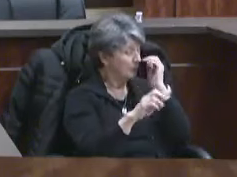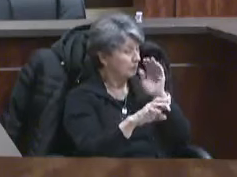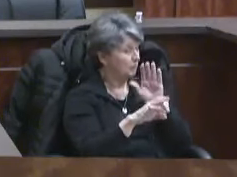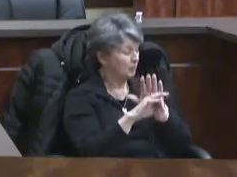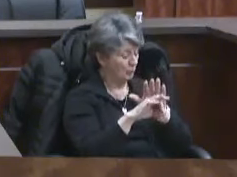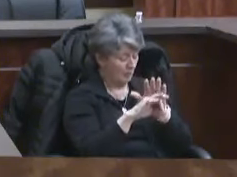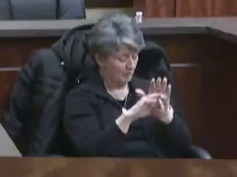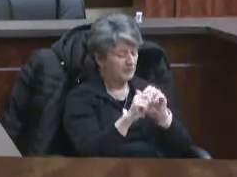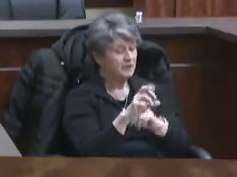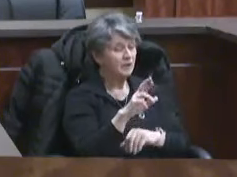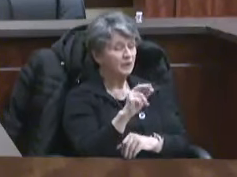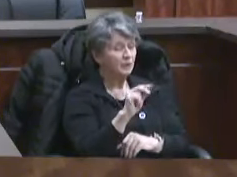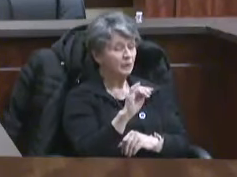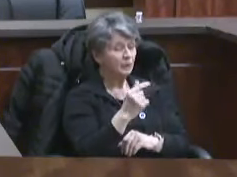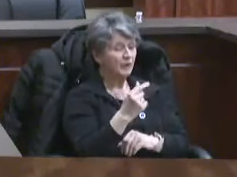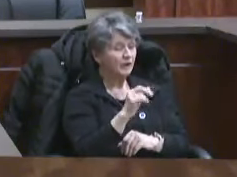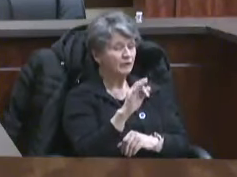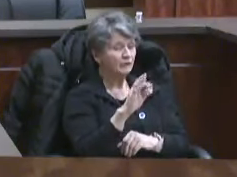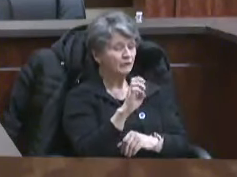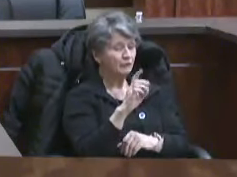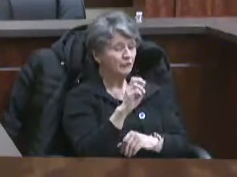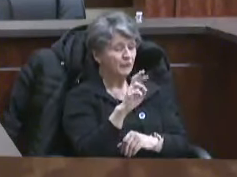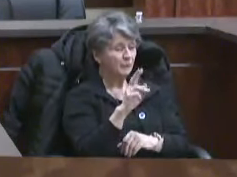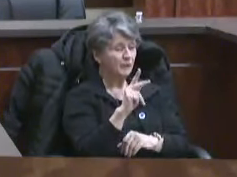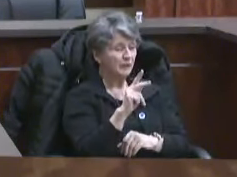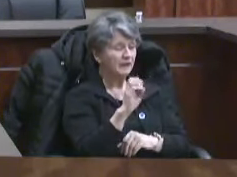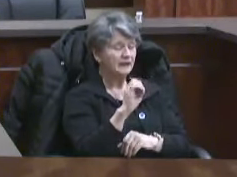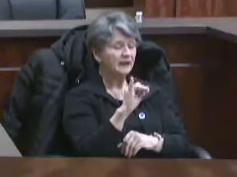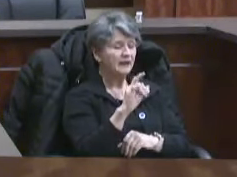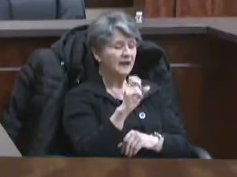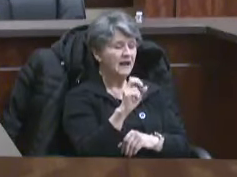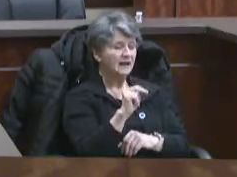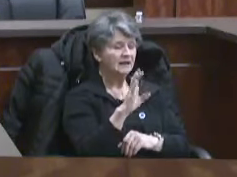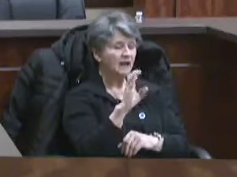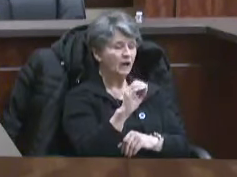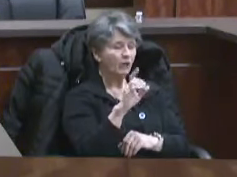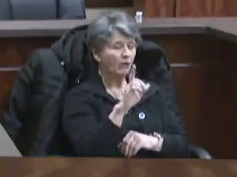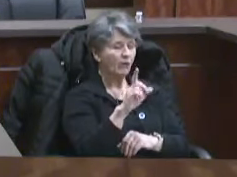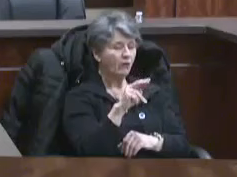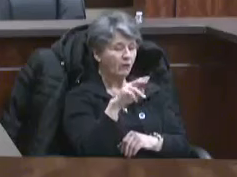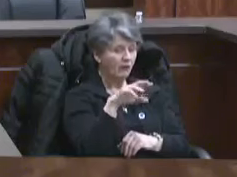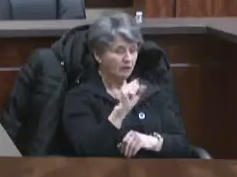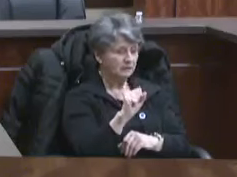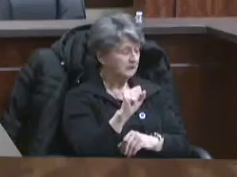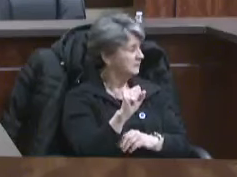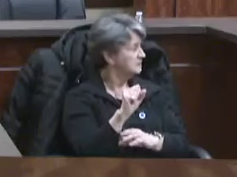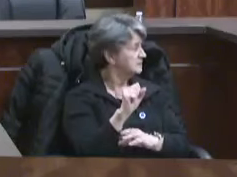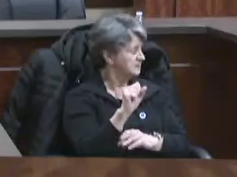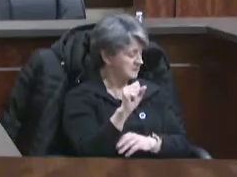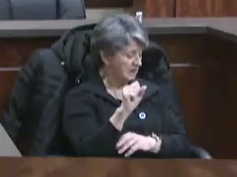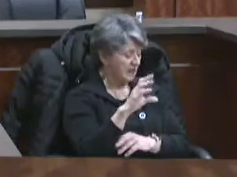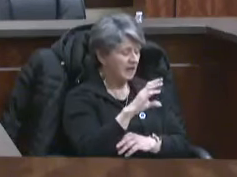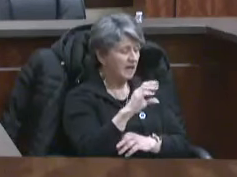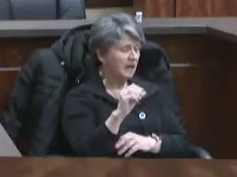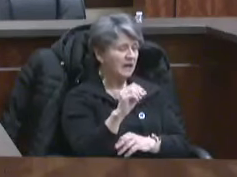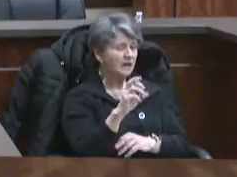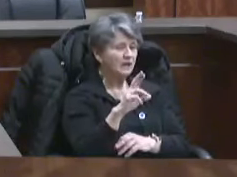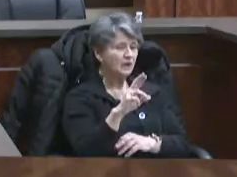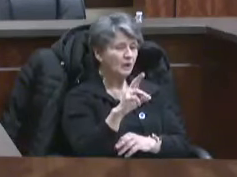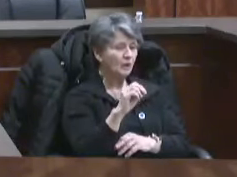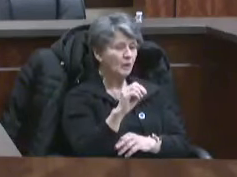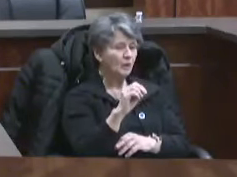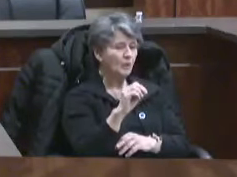Youth Services Council, Eileen Collins, Youth Services Commission, I said Council Commission, and Rhonda